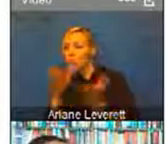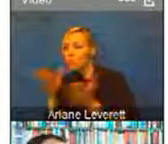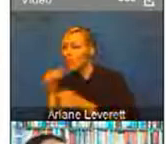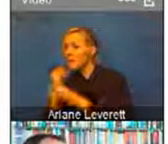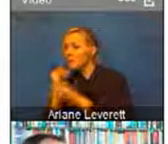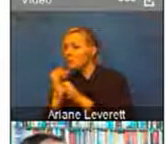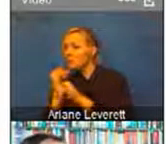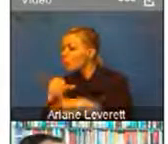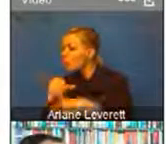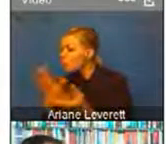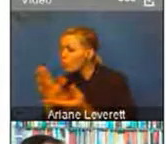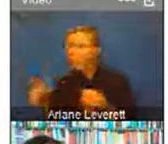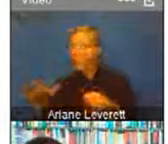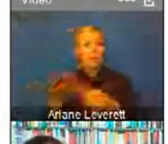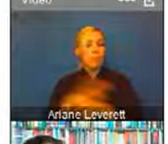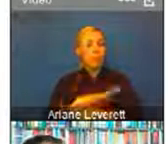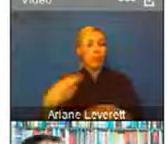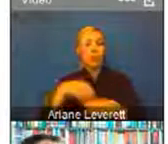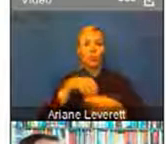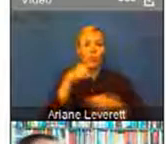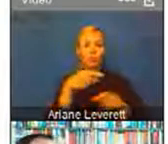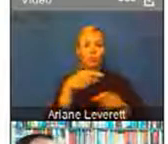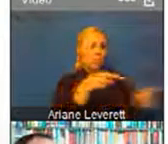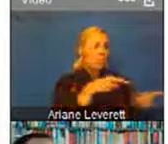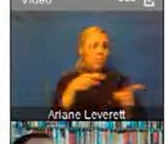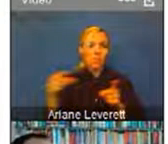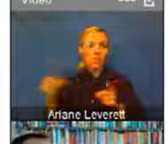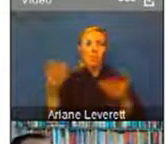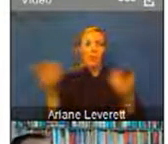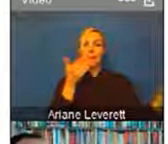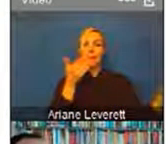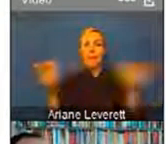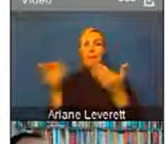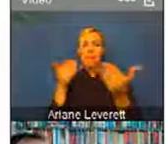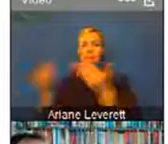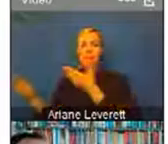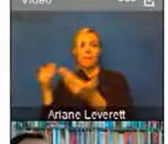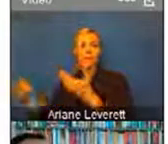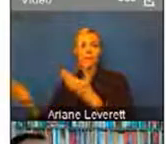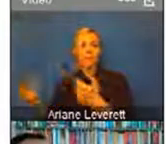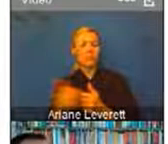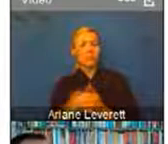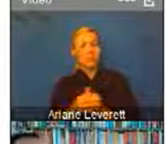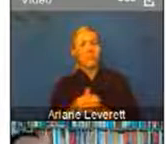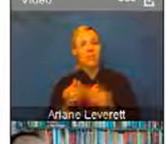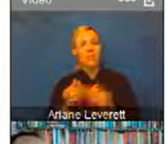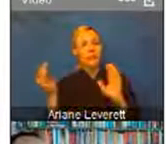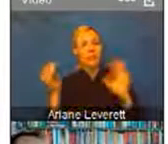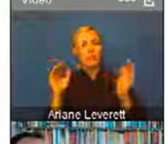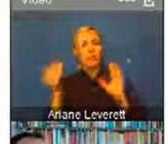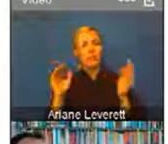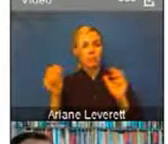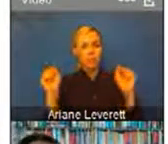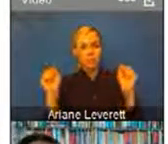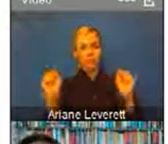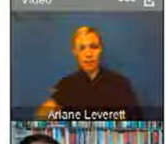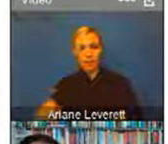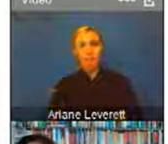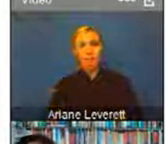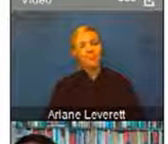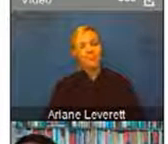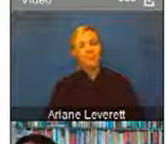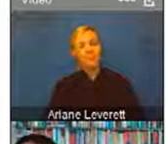means all children have the right to quality education at the place where